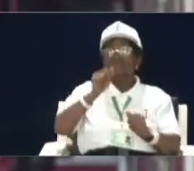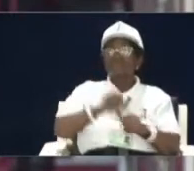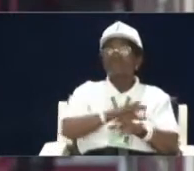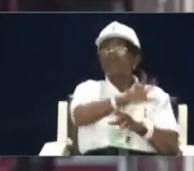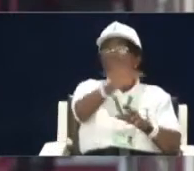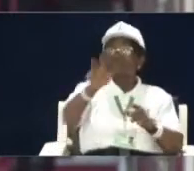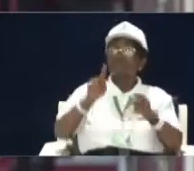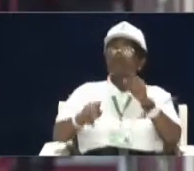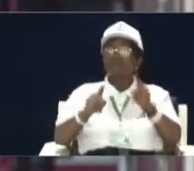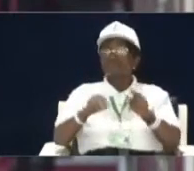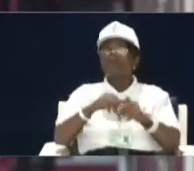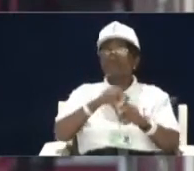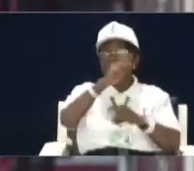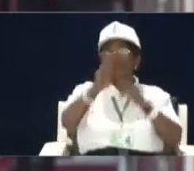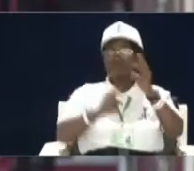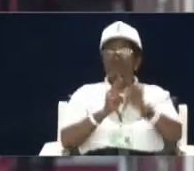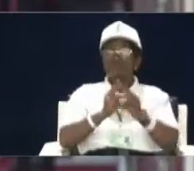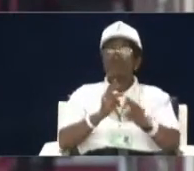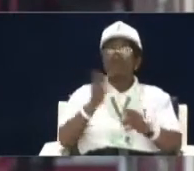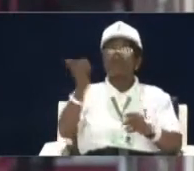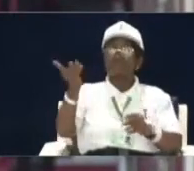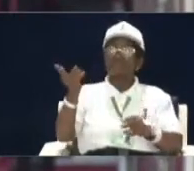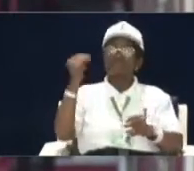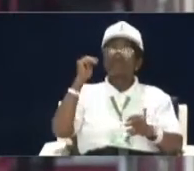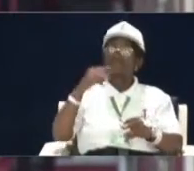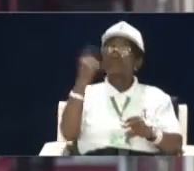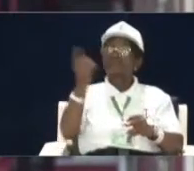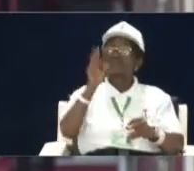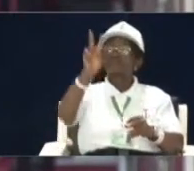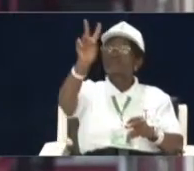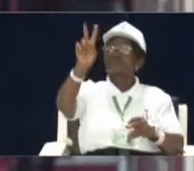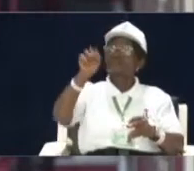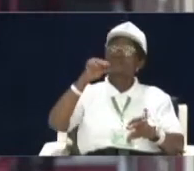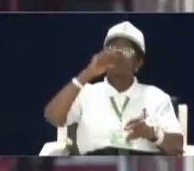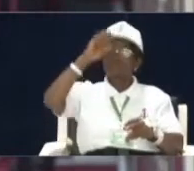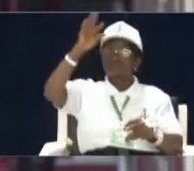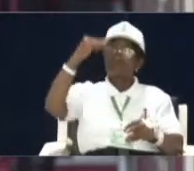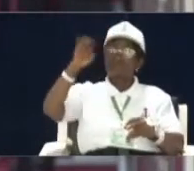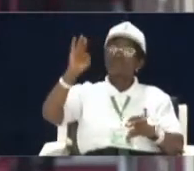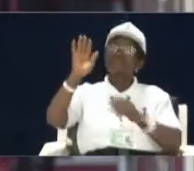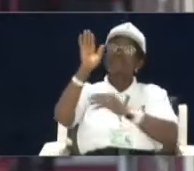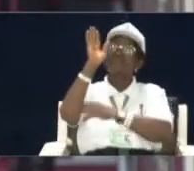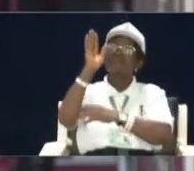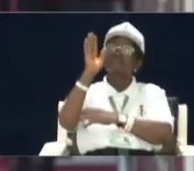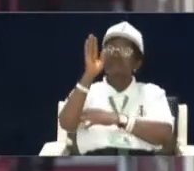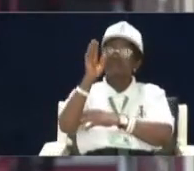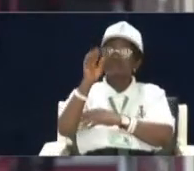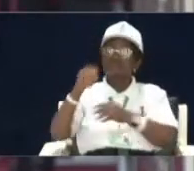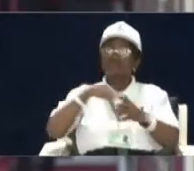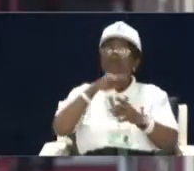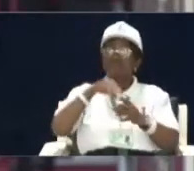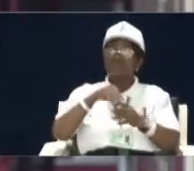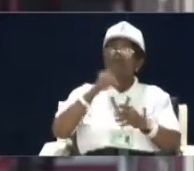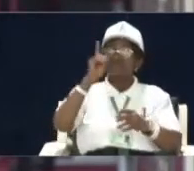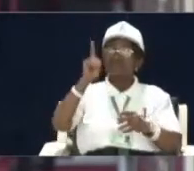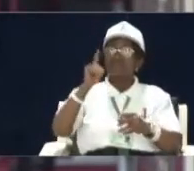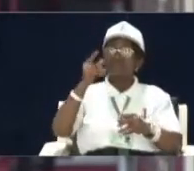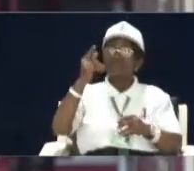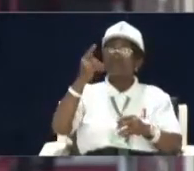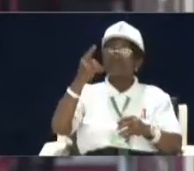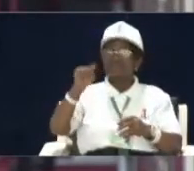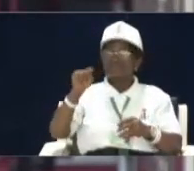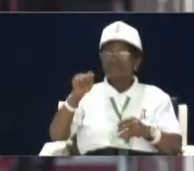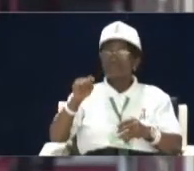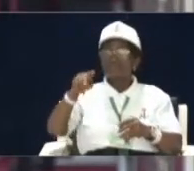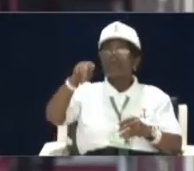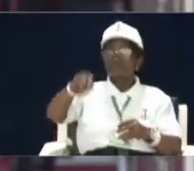And there were only 2 men of God included, the Pope and your father in the Lord.